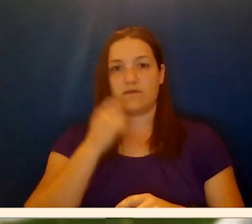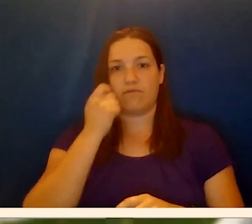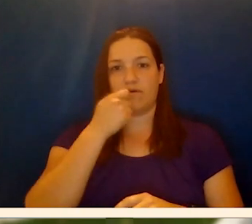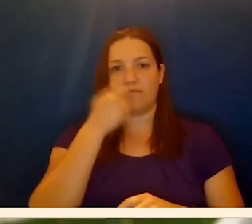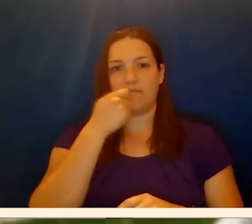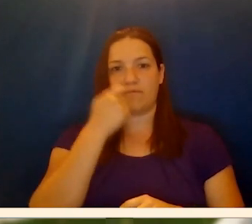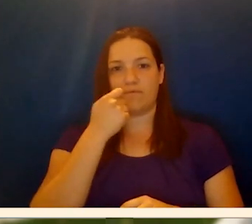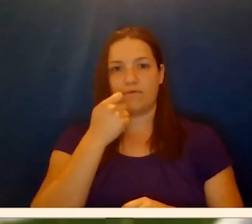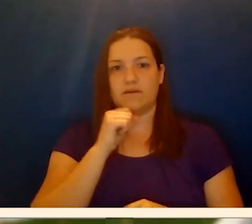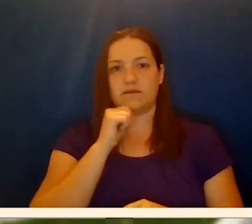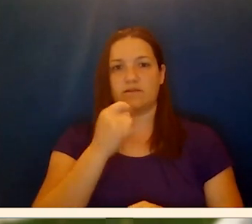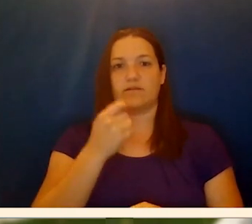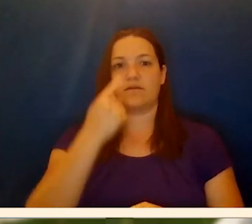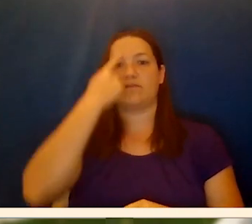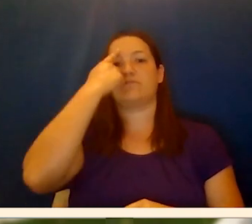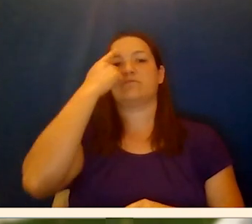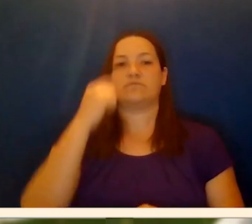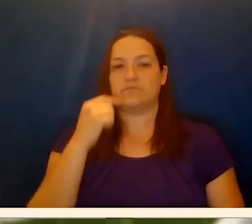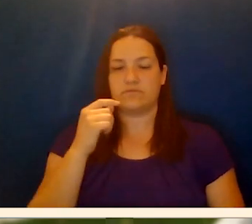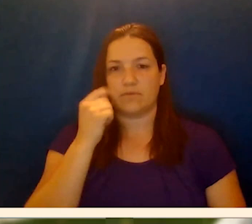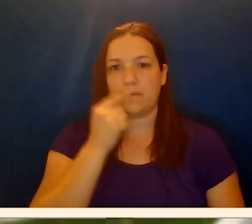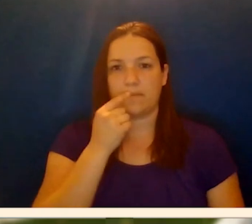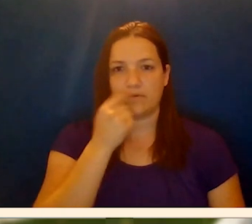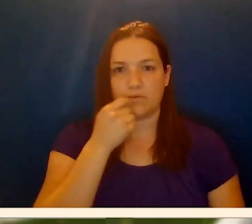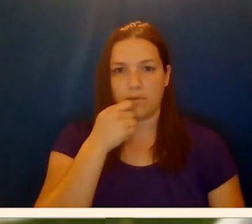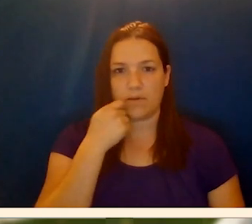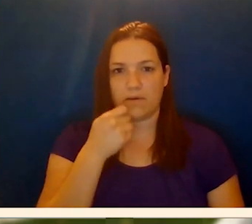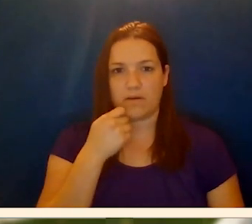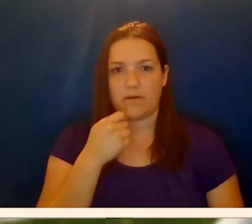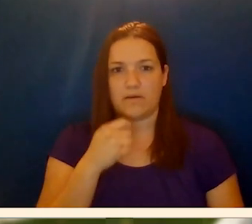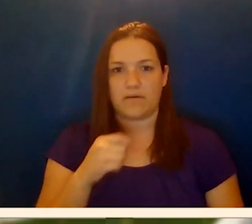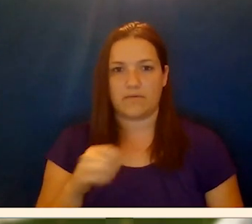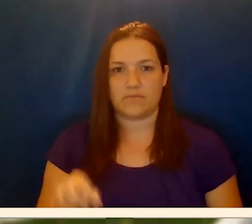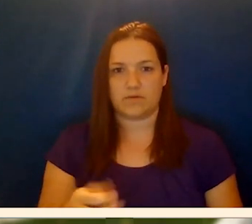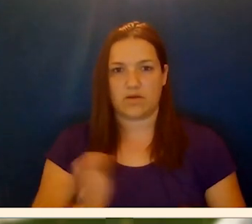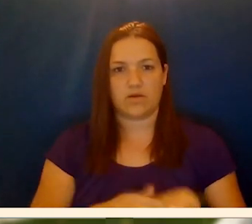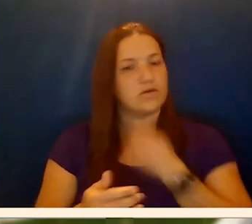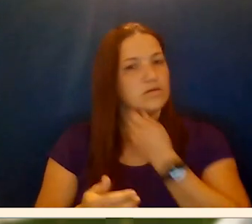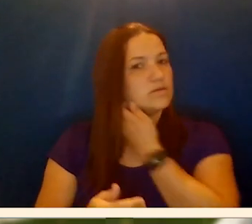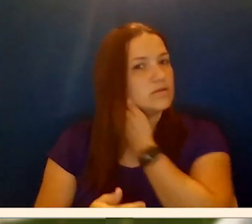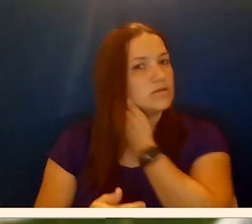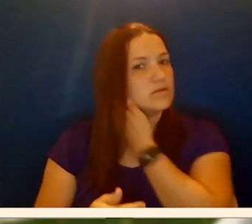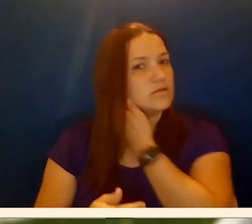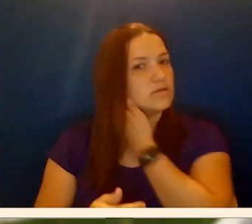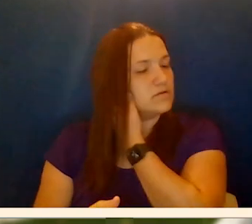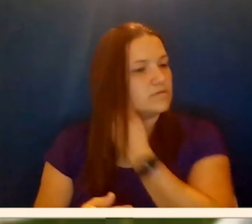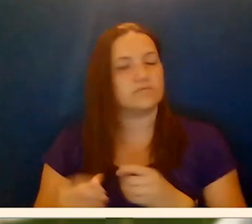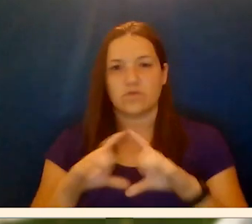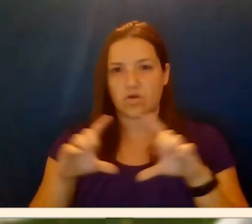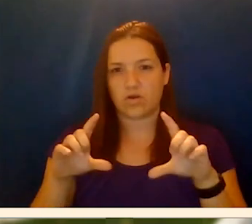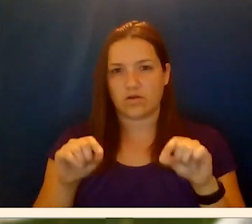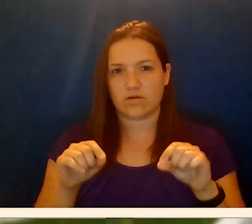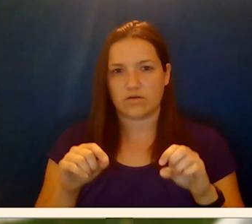a swab. They will place it on the card, a little squirt of reagent, and watch for